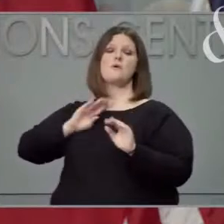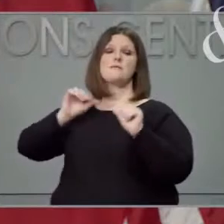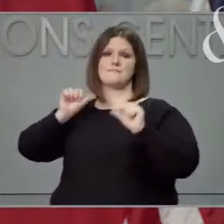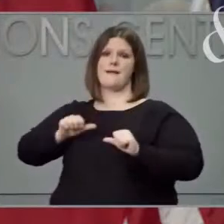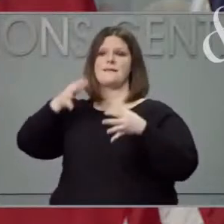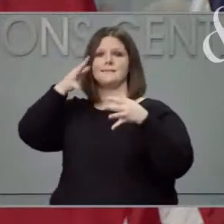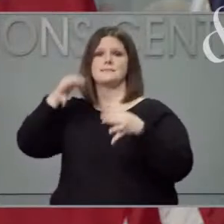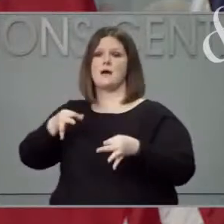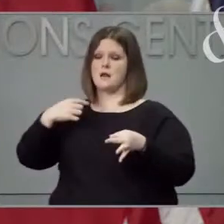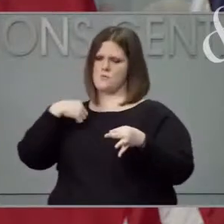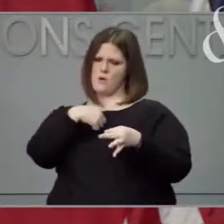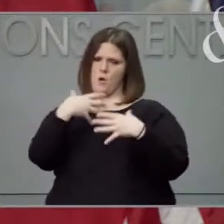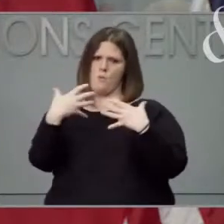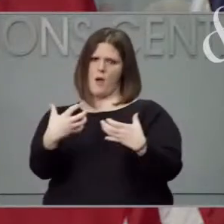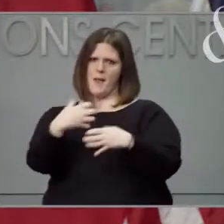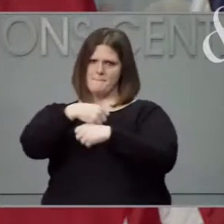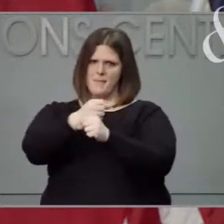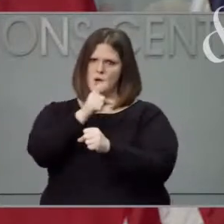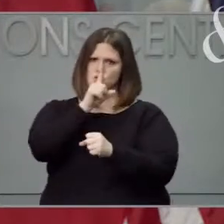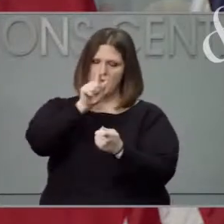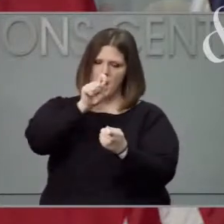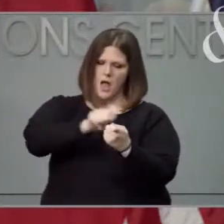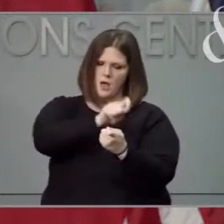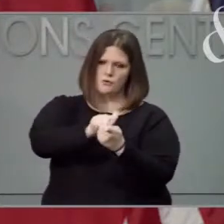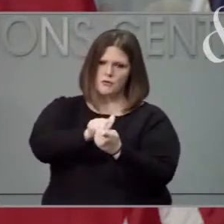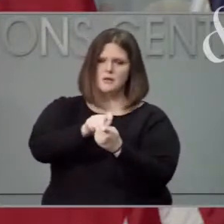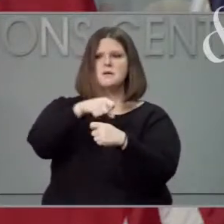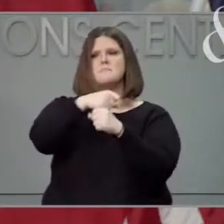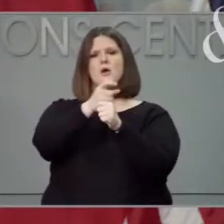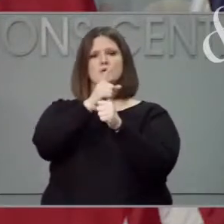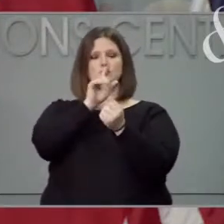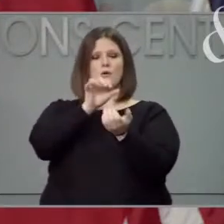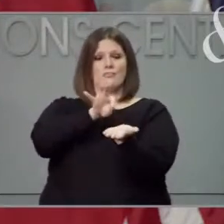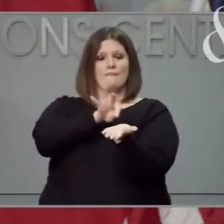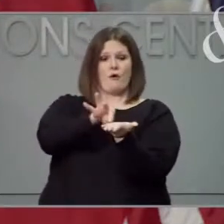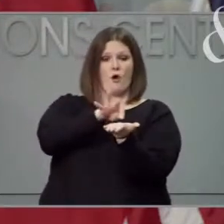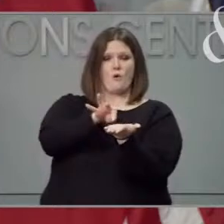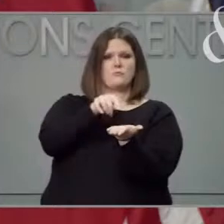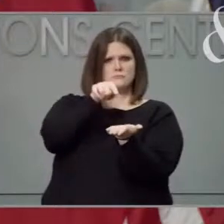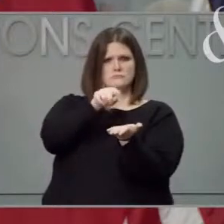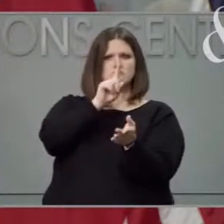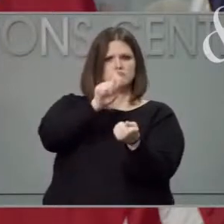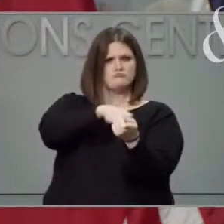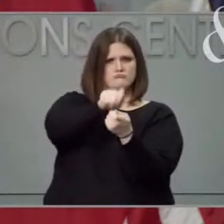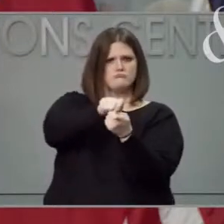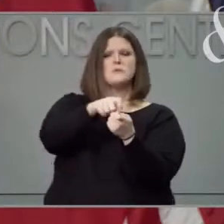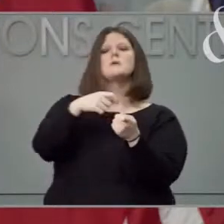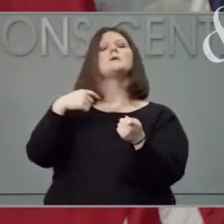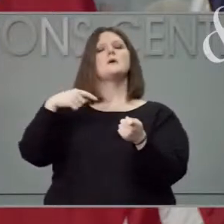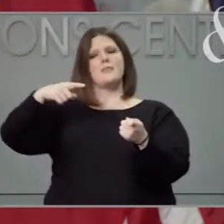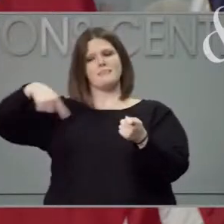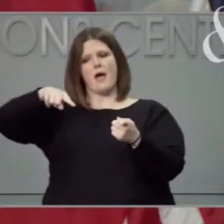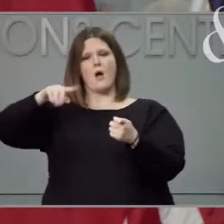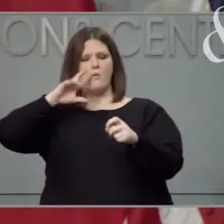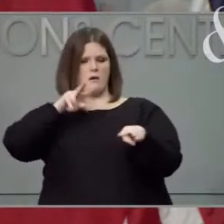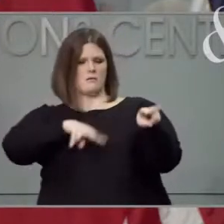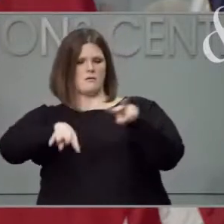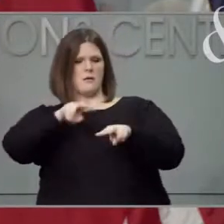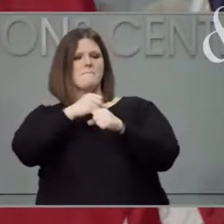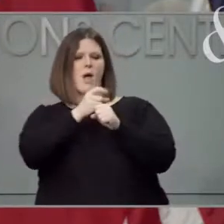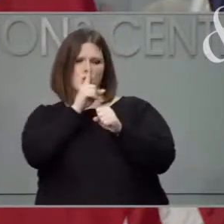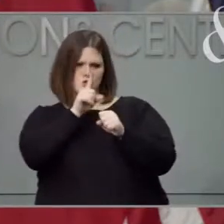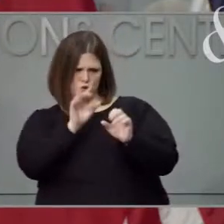to ensure the accuracy and reliability of the vote count, they will perform a discretionary